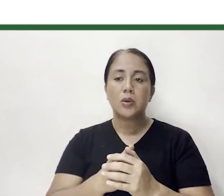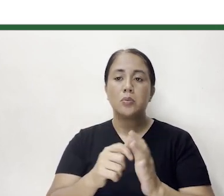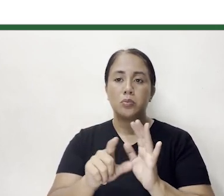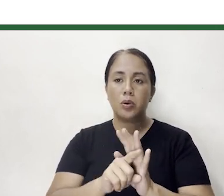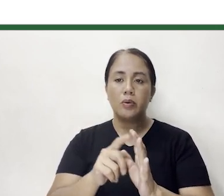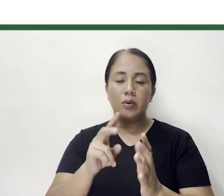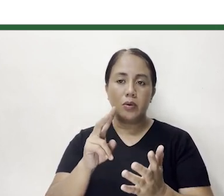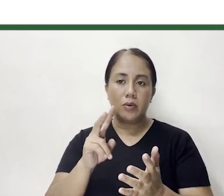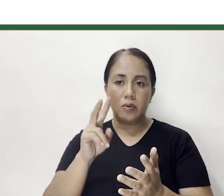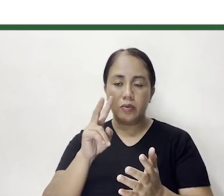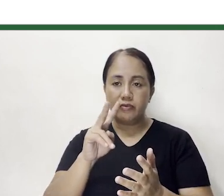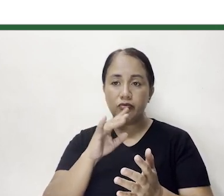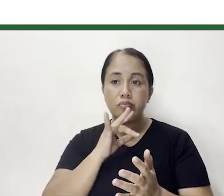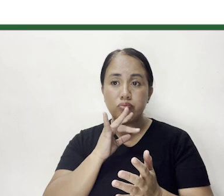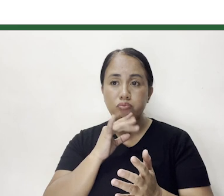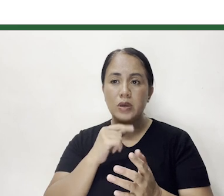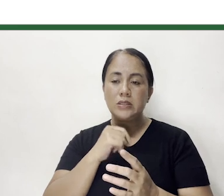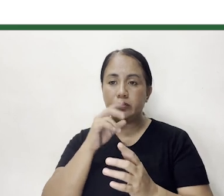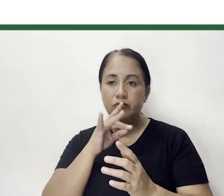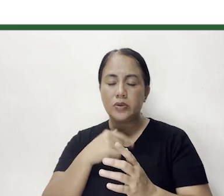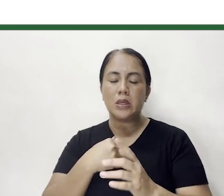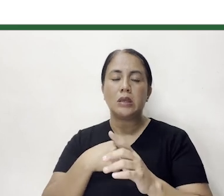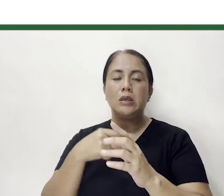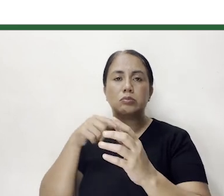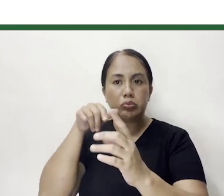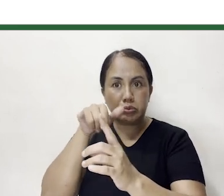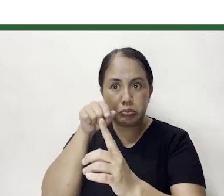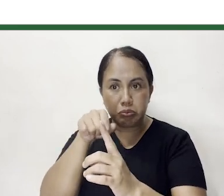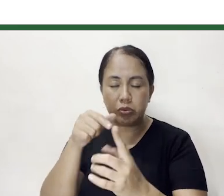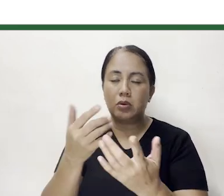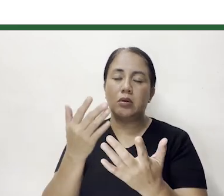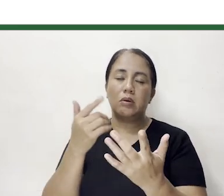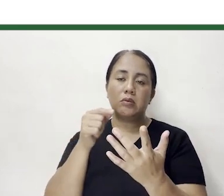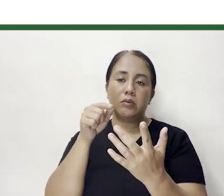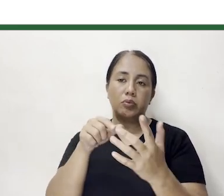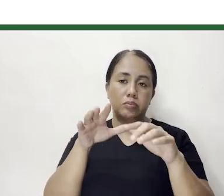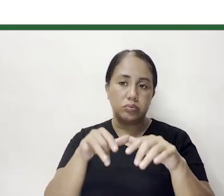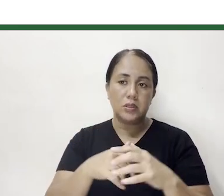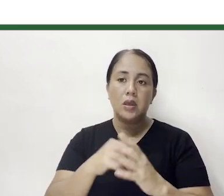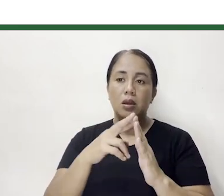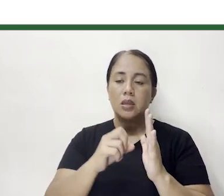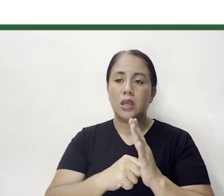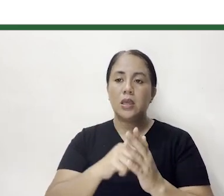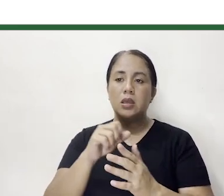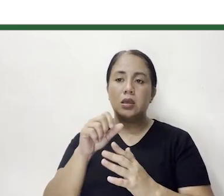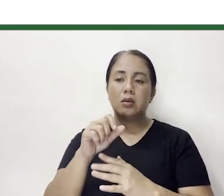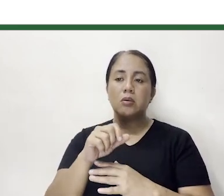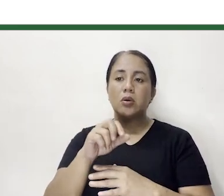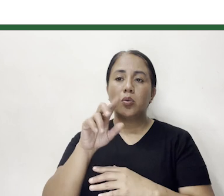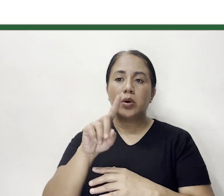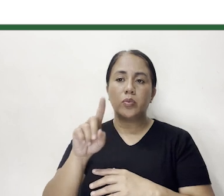amendments prohibit verbal and nonverbal ridicule and vilification against persons with disabilities. Republic